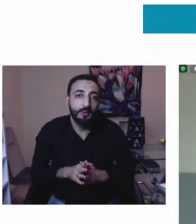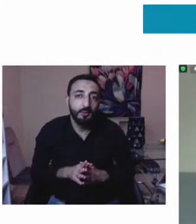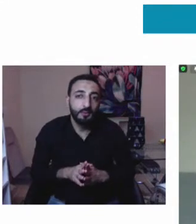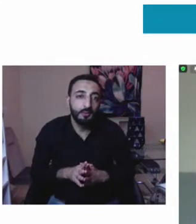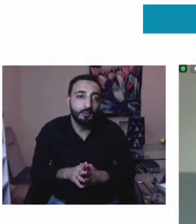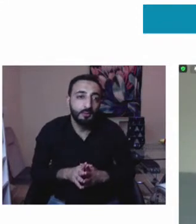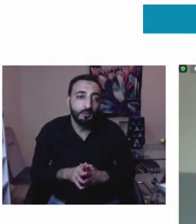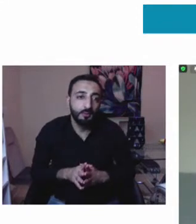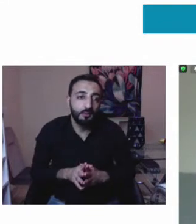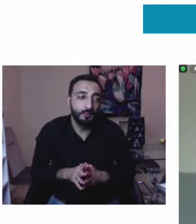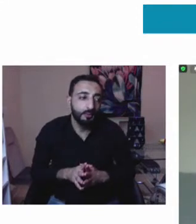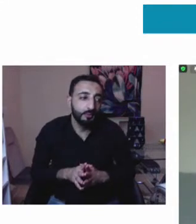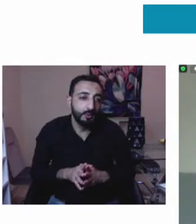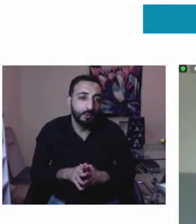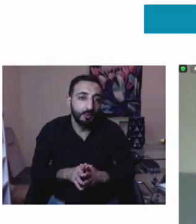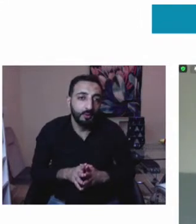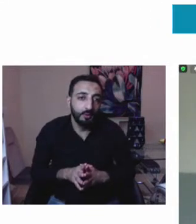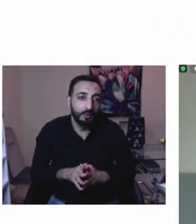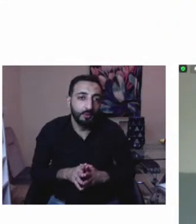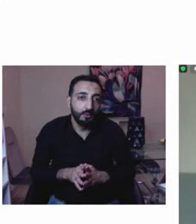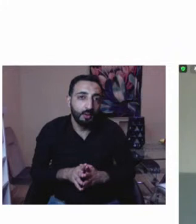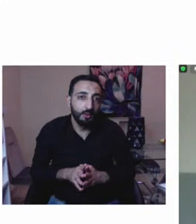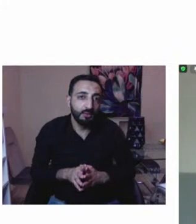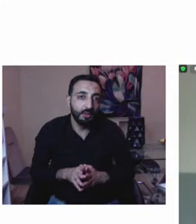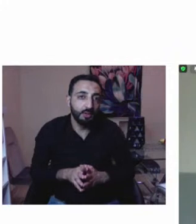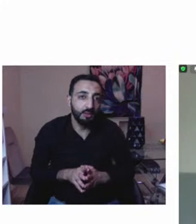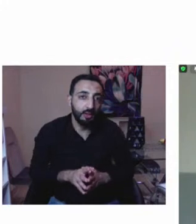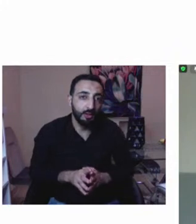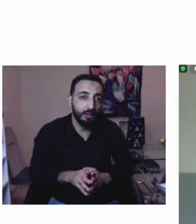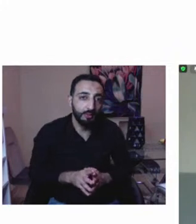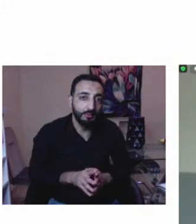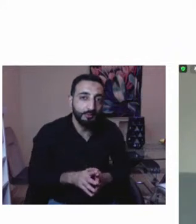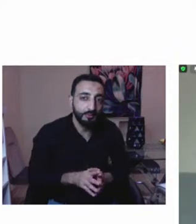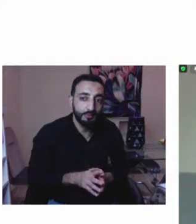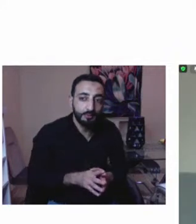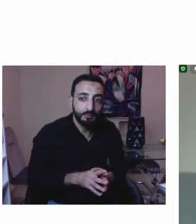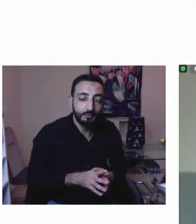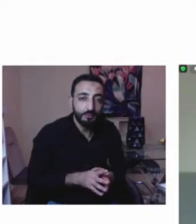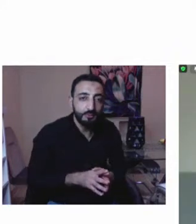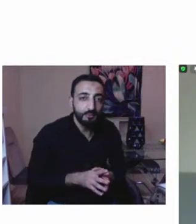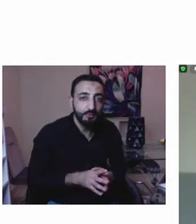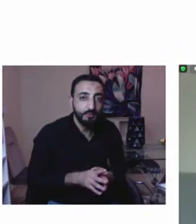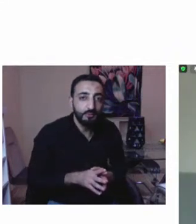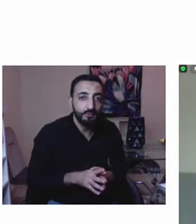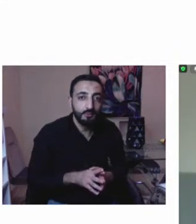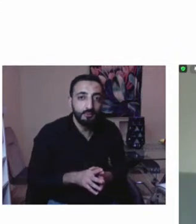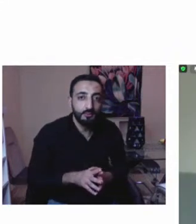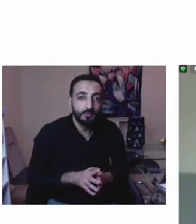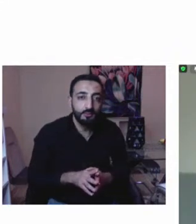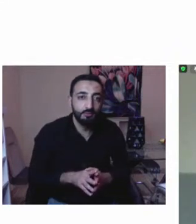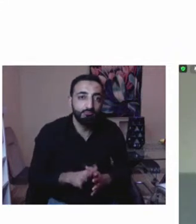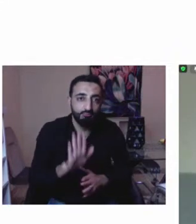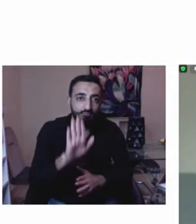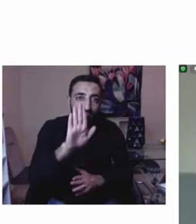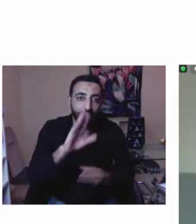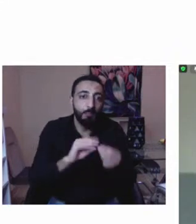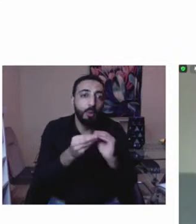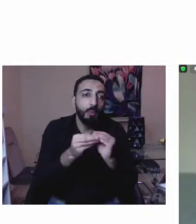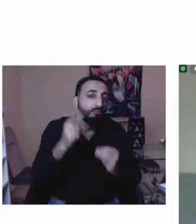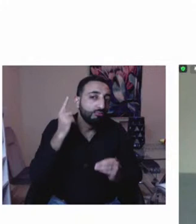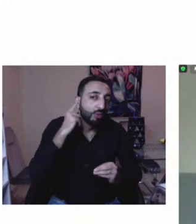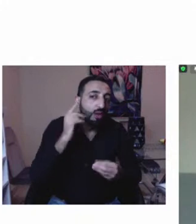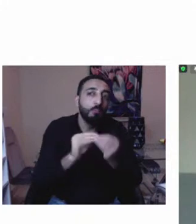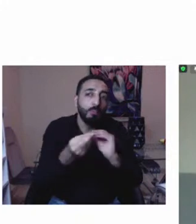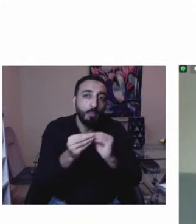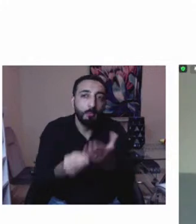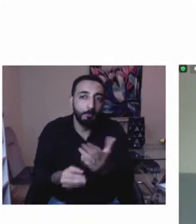security agenda, both at the level of state and of youth itself. A moment that as young people, I can tell you